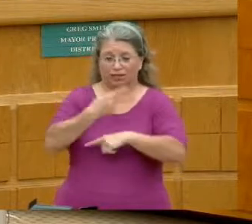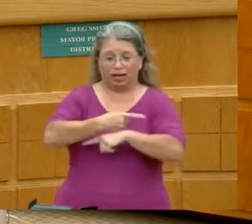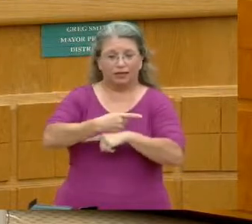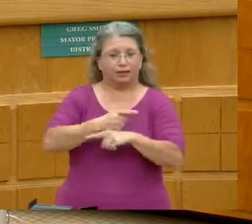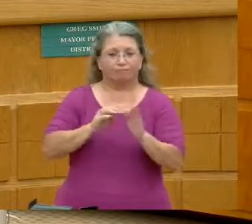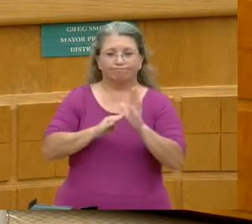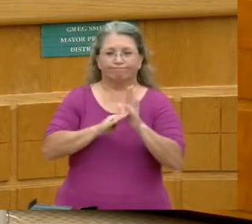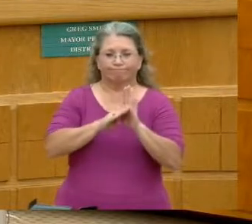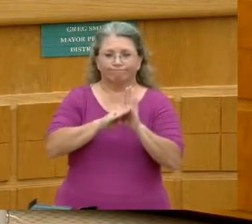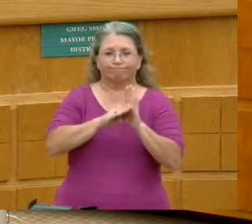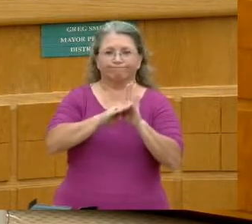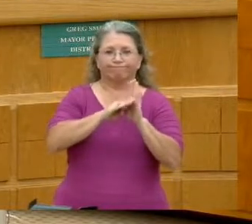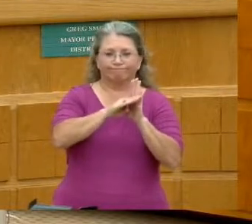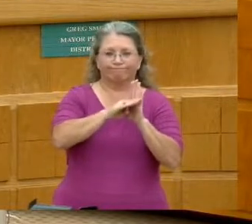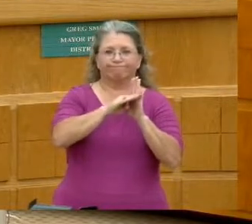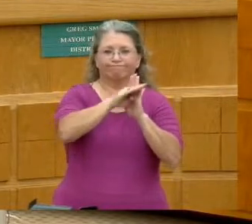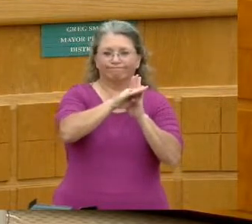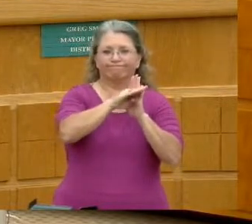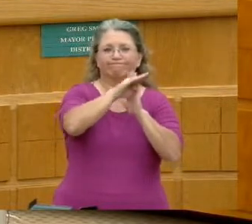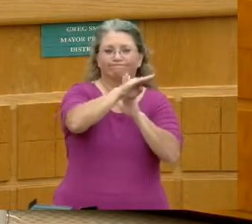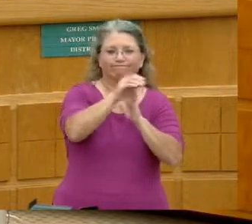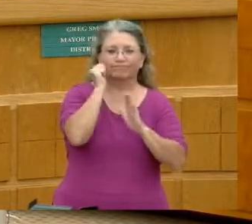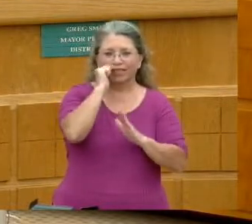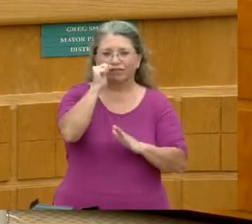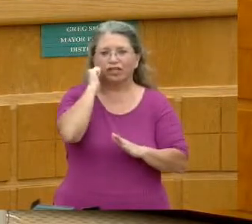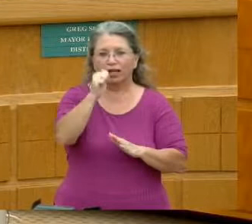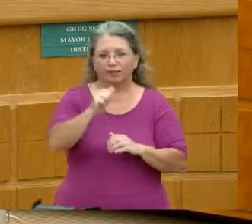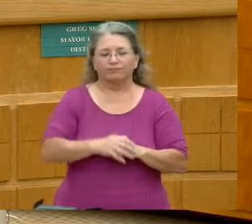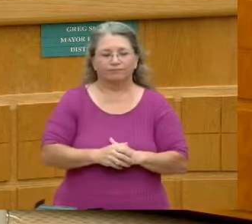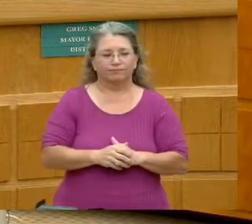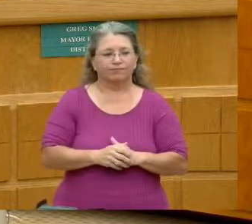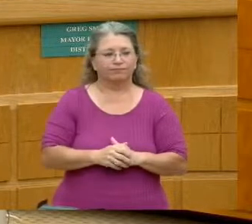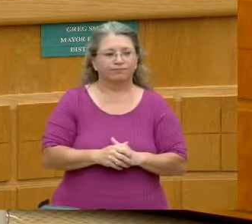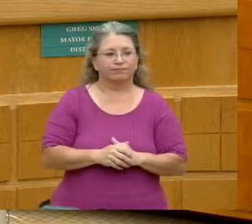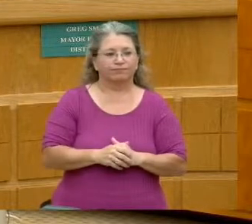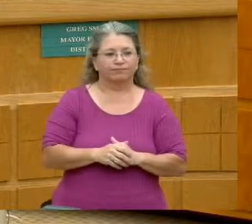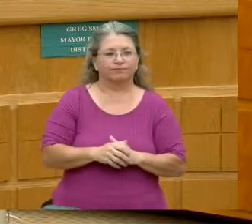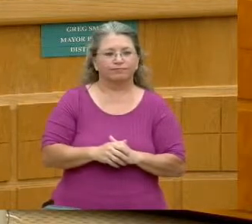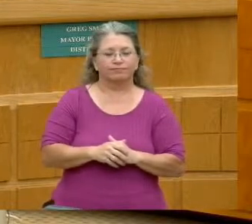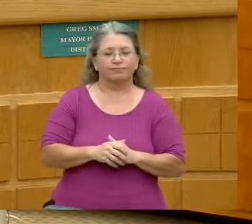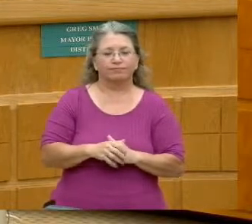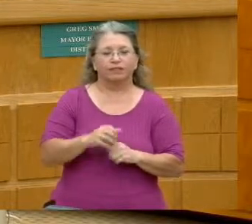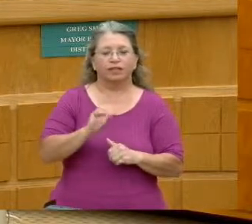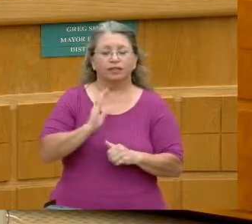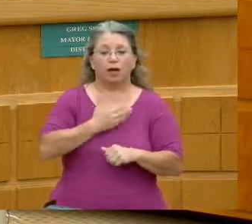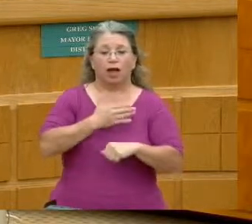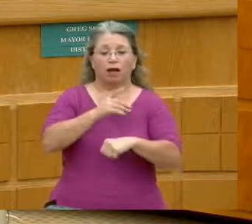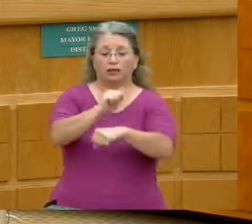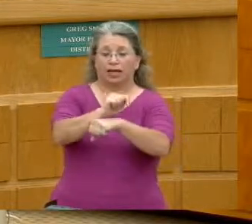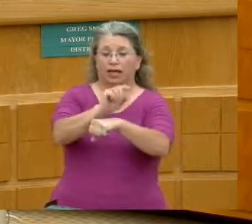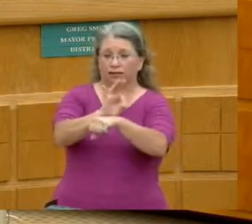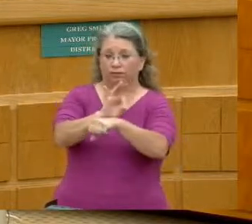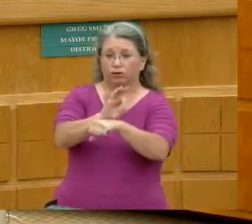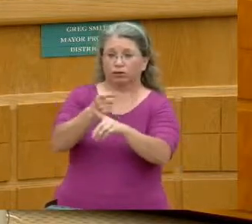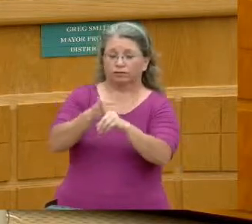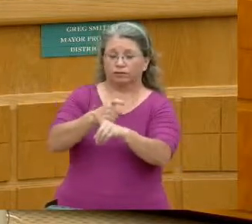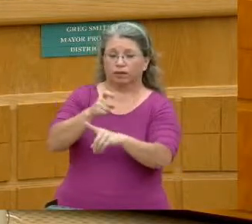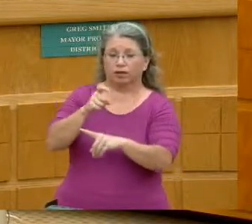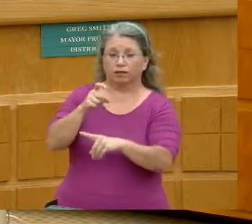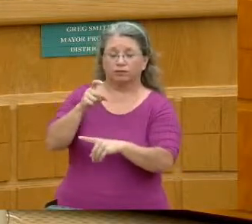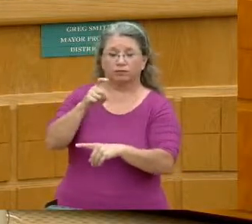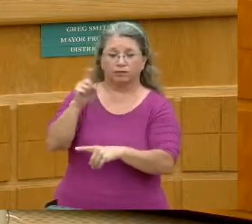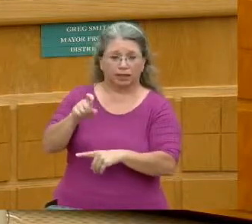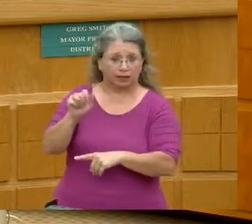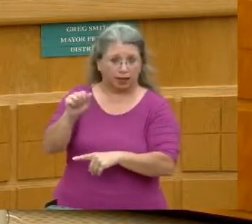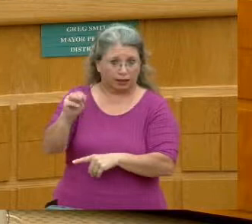in the various metrics that we're looking at. So the task force, the TAMU CC task force, our